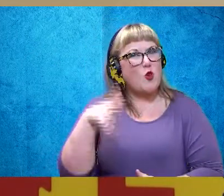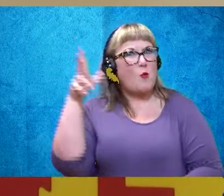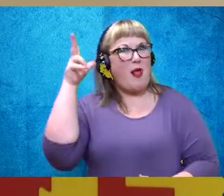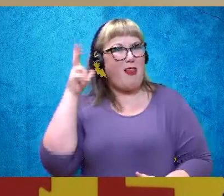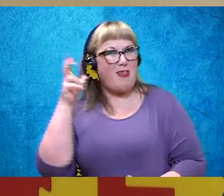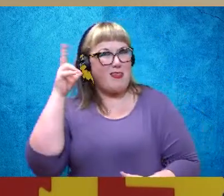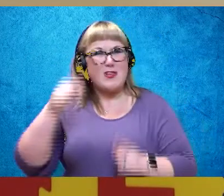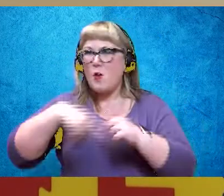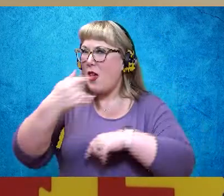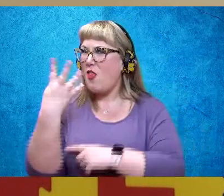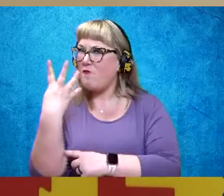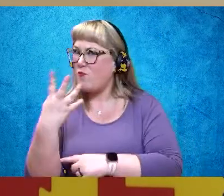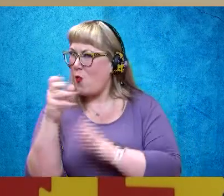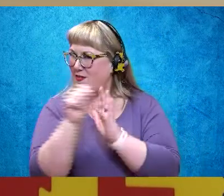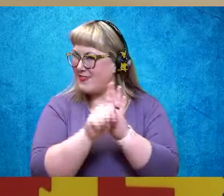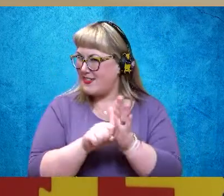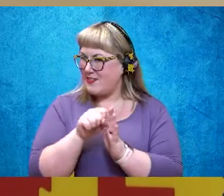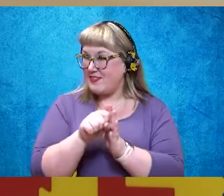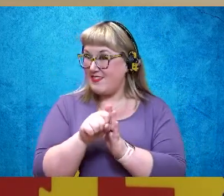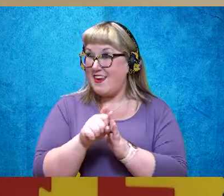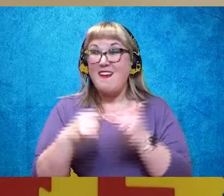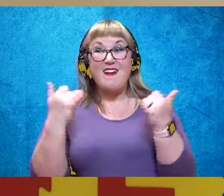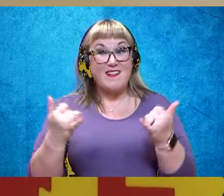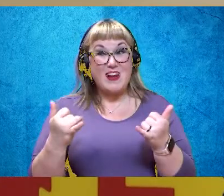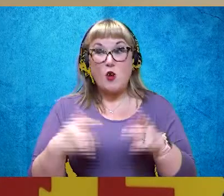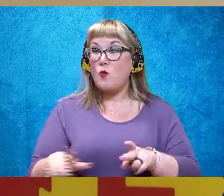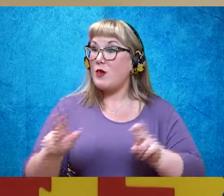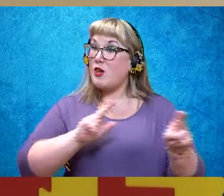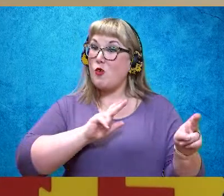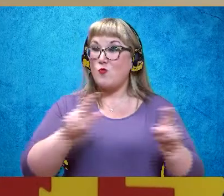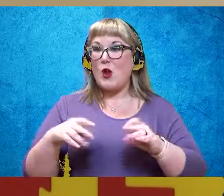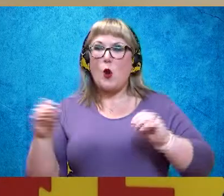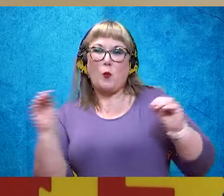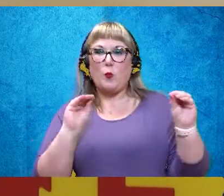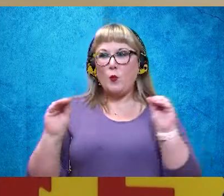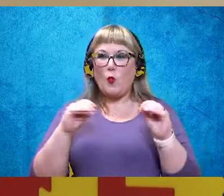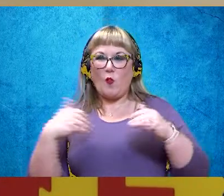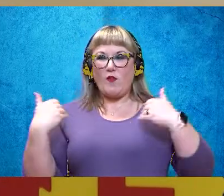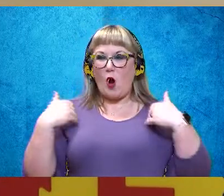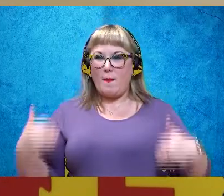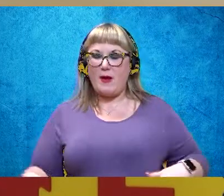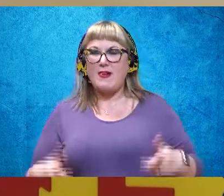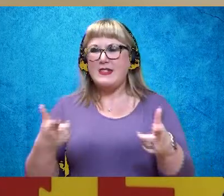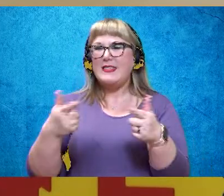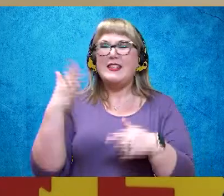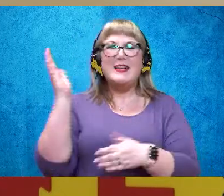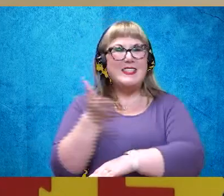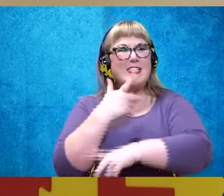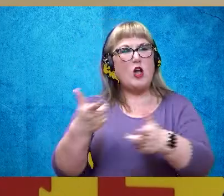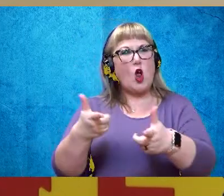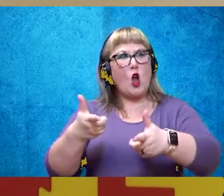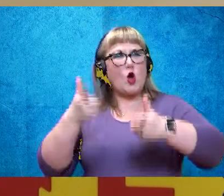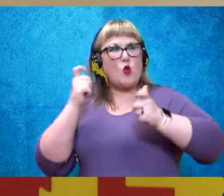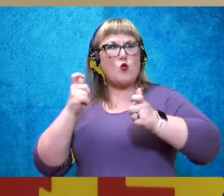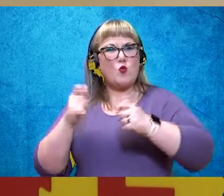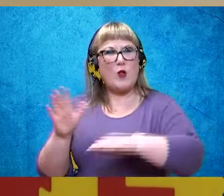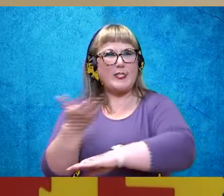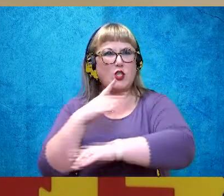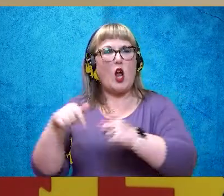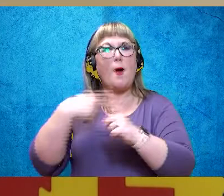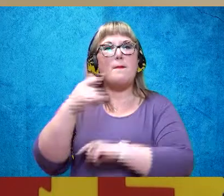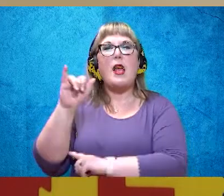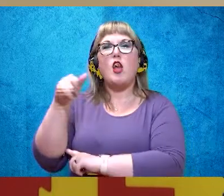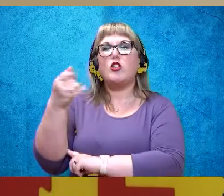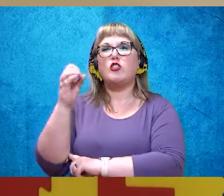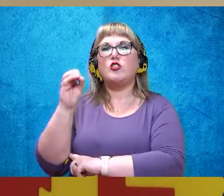4 different seasons. So now I want us to get ready to wiggle our bodies a little bit, and I want to sing a quick song about a little boy named Johnny. This is one of